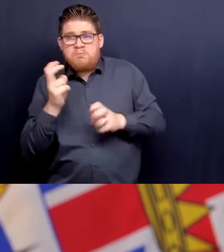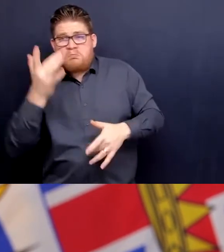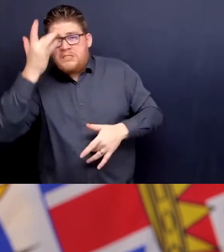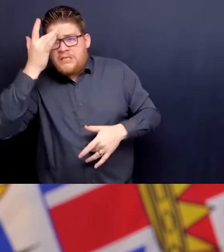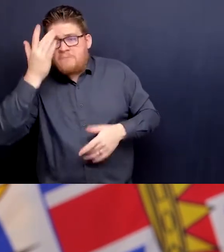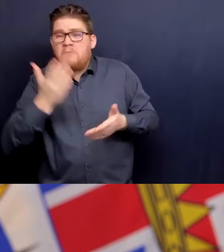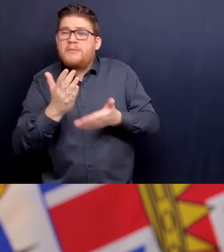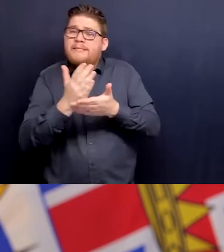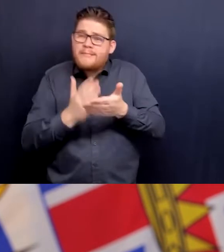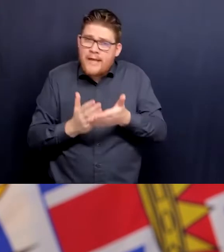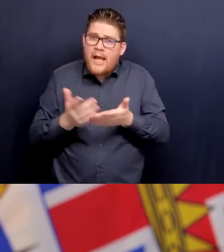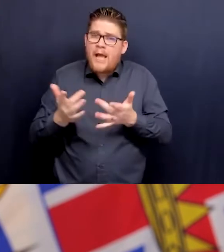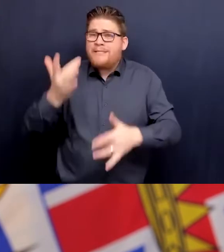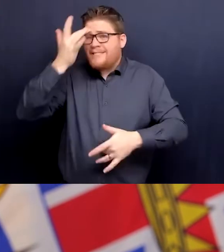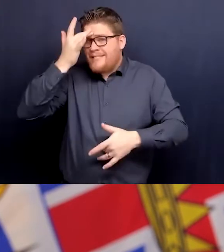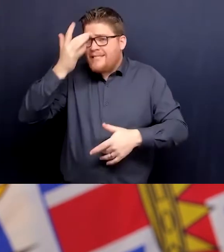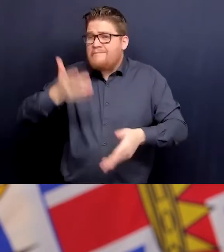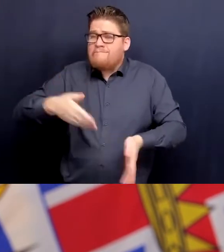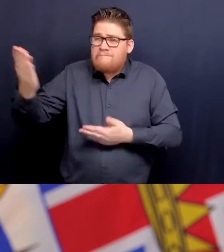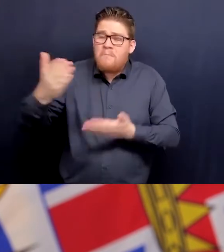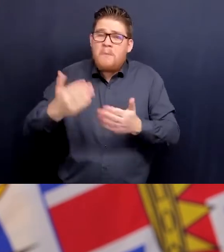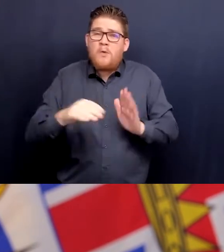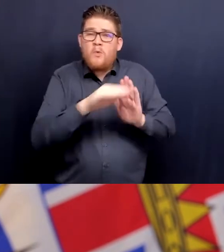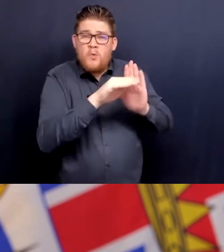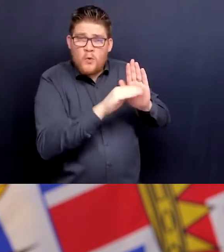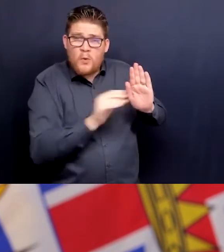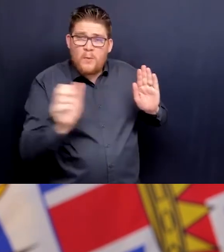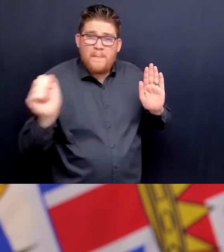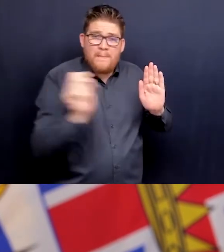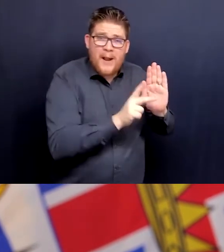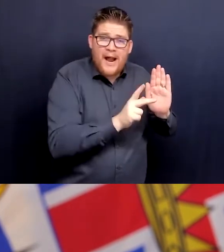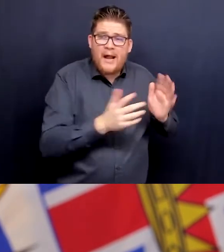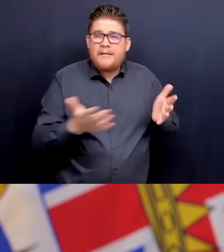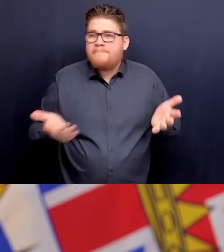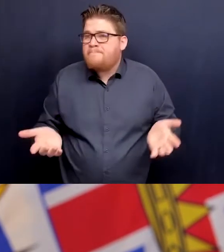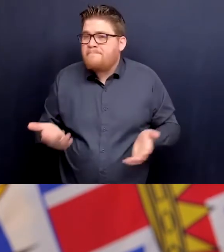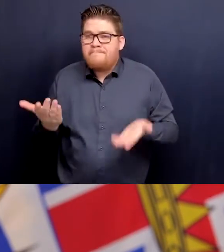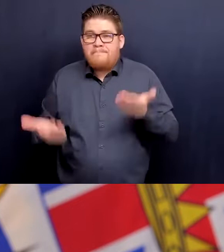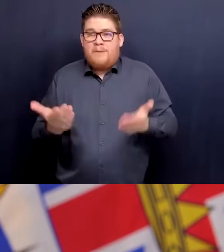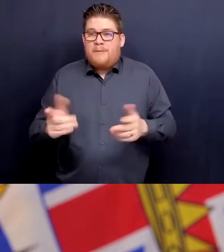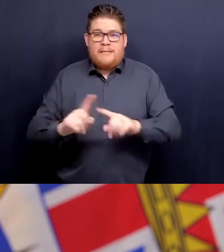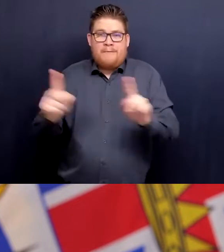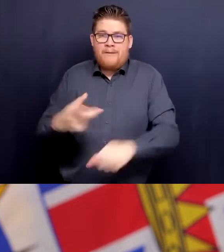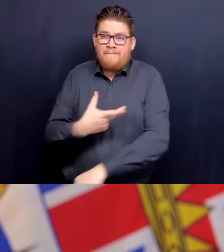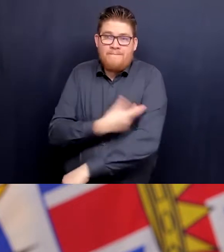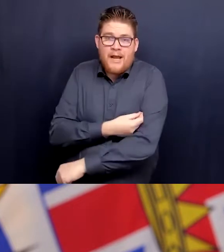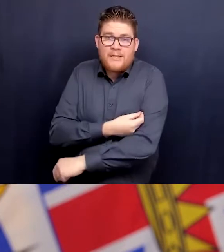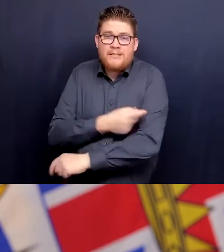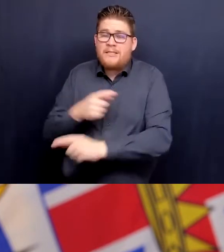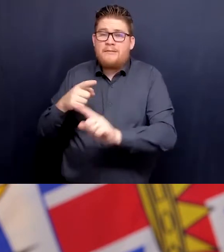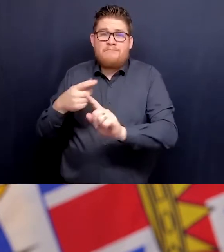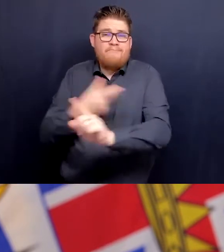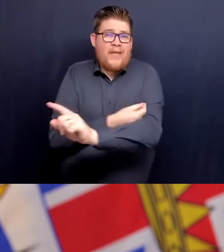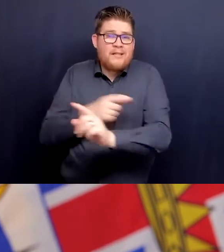additional measures, or we may have to have a new vaccine program I suspect we may need a targeted